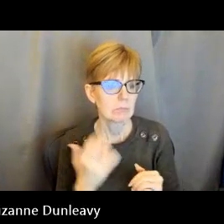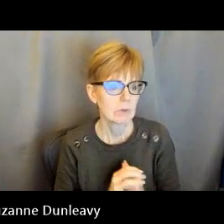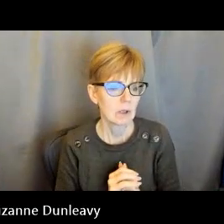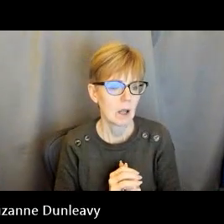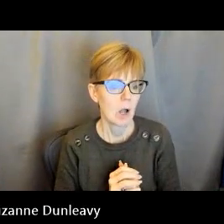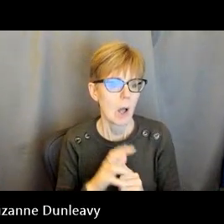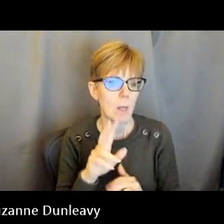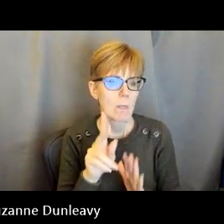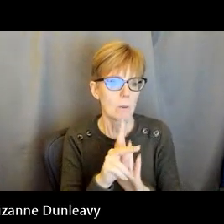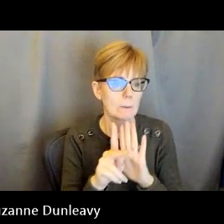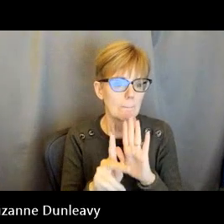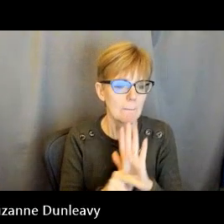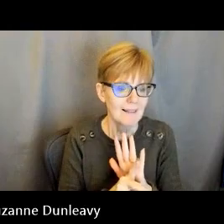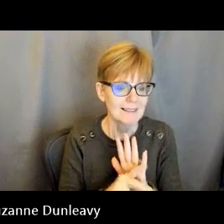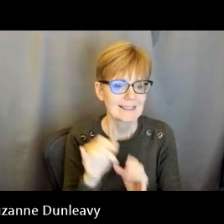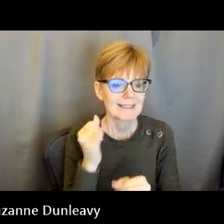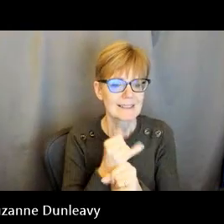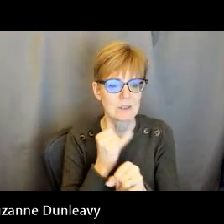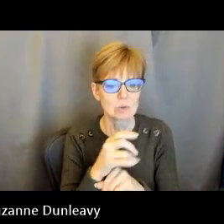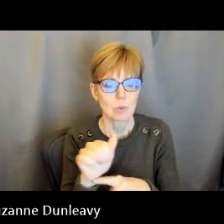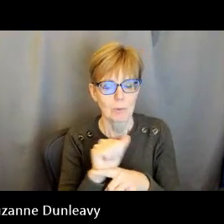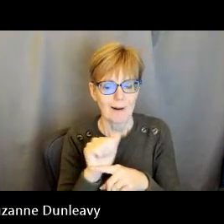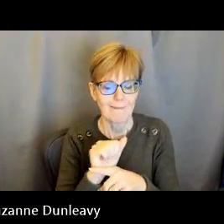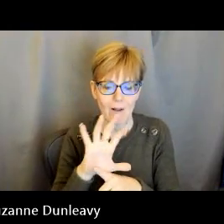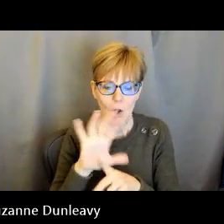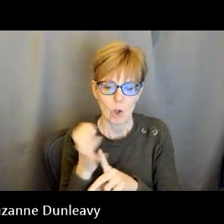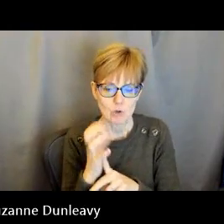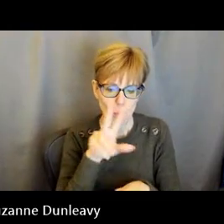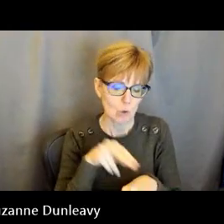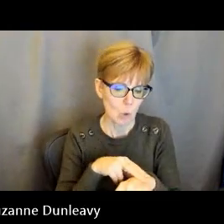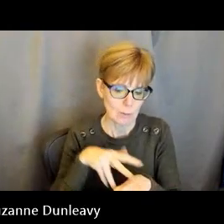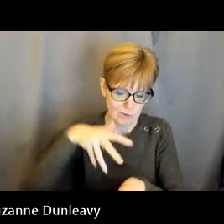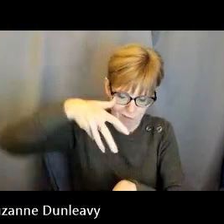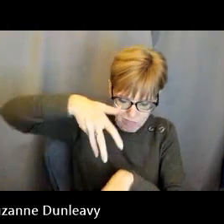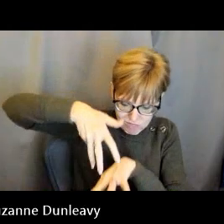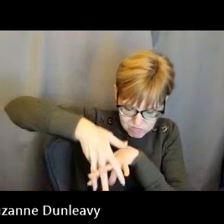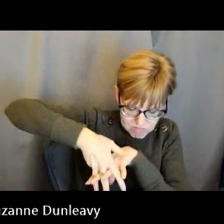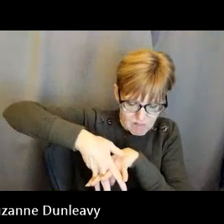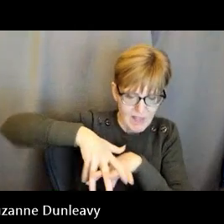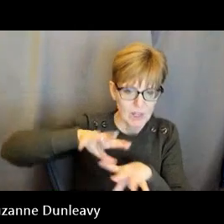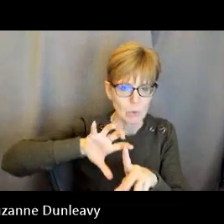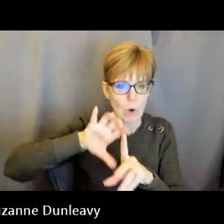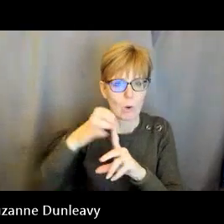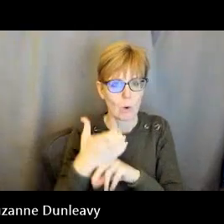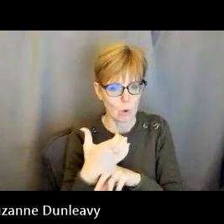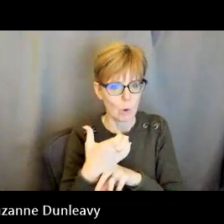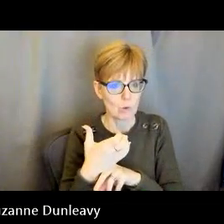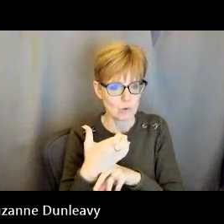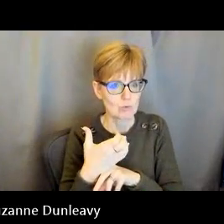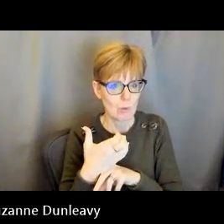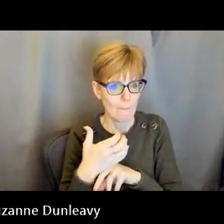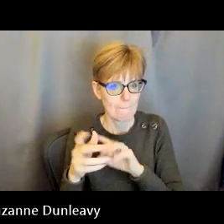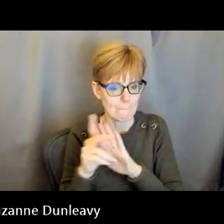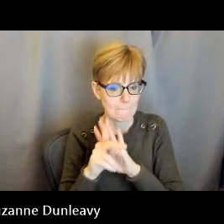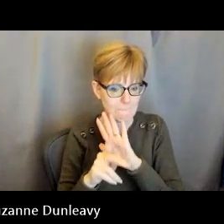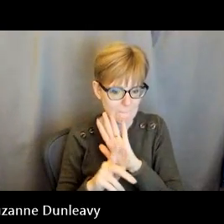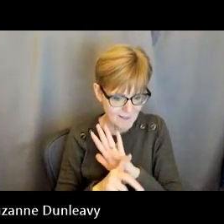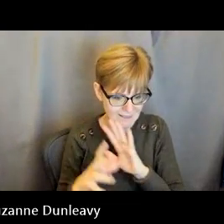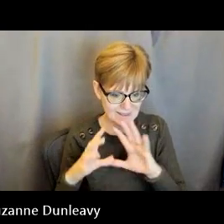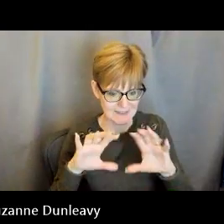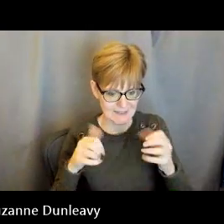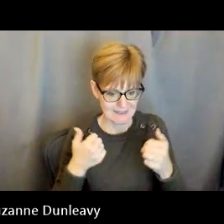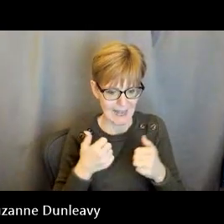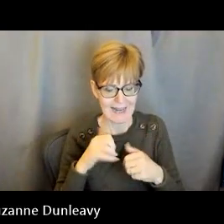racist intent. These are embedded into our institutions. So this can show up with redlining and housing